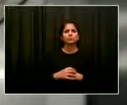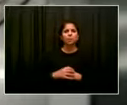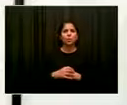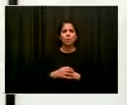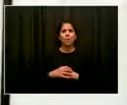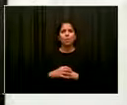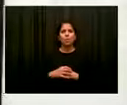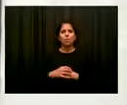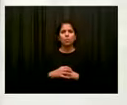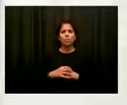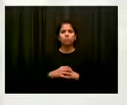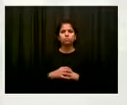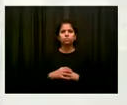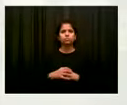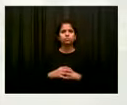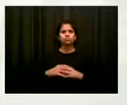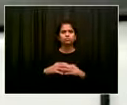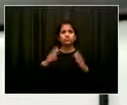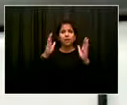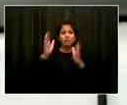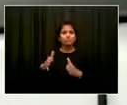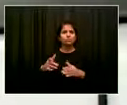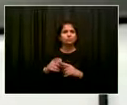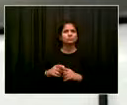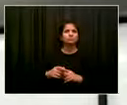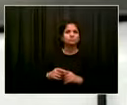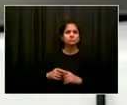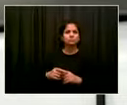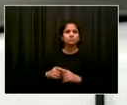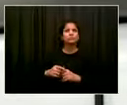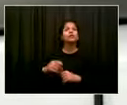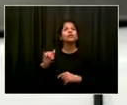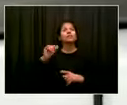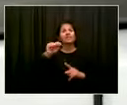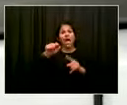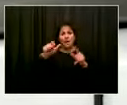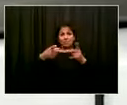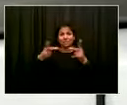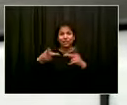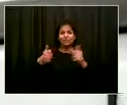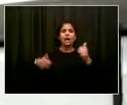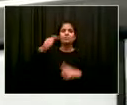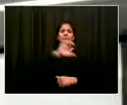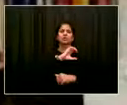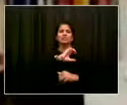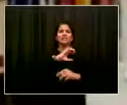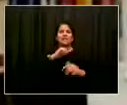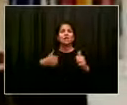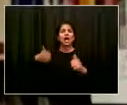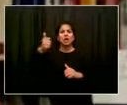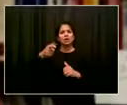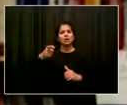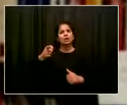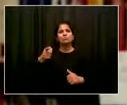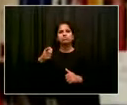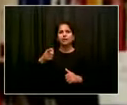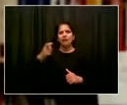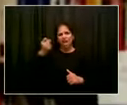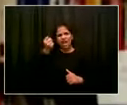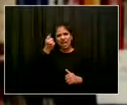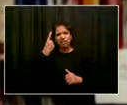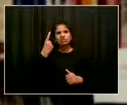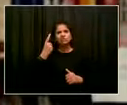it. What other precinct commander will allow us to take the lead? But he has helped and had